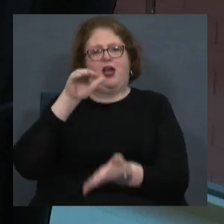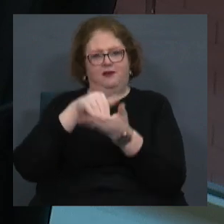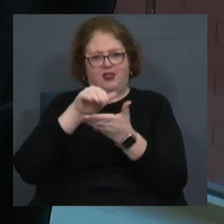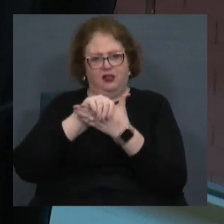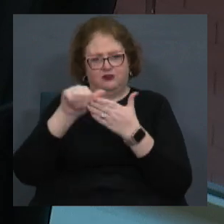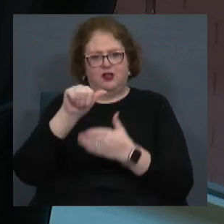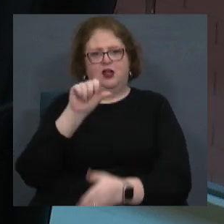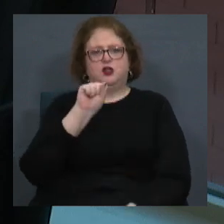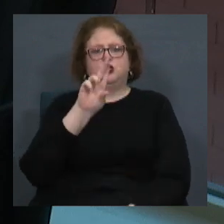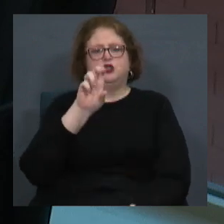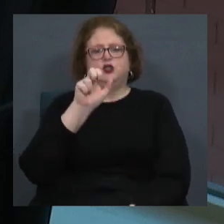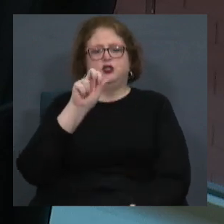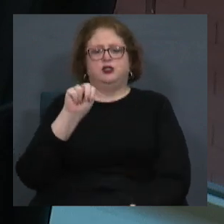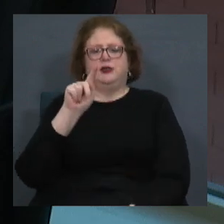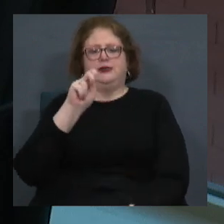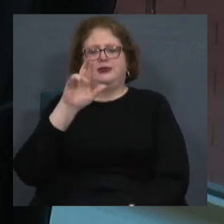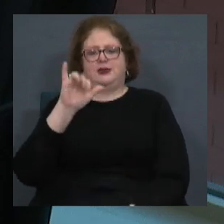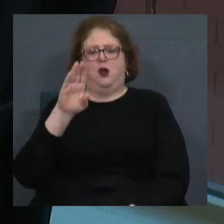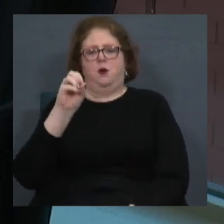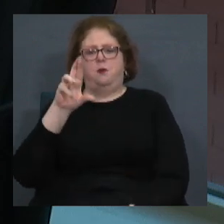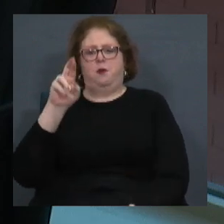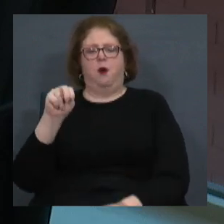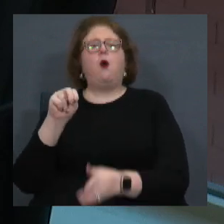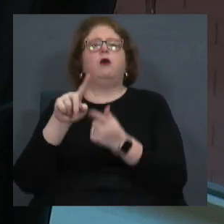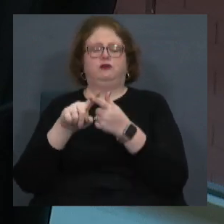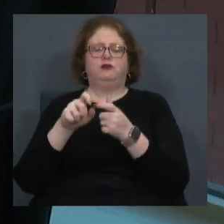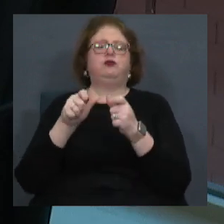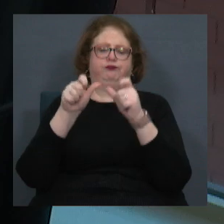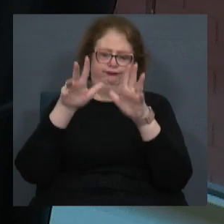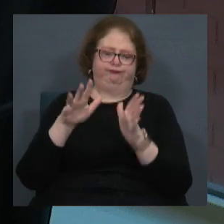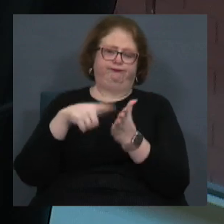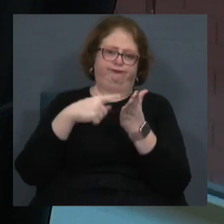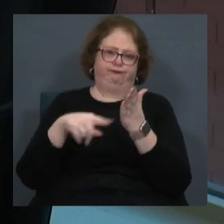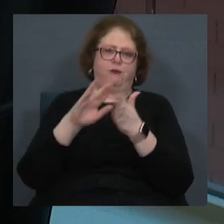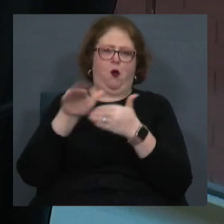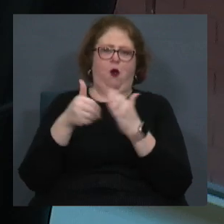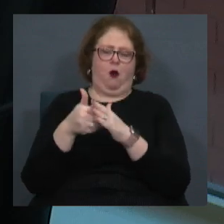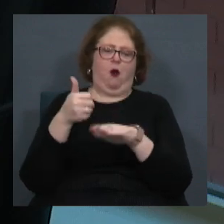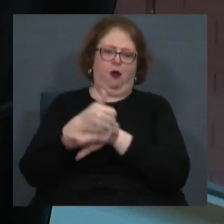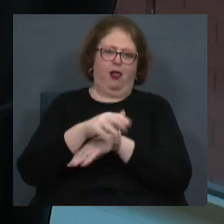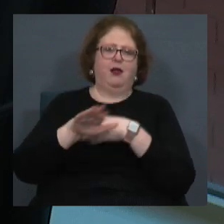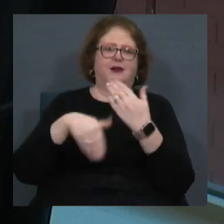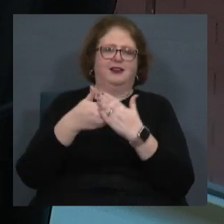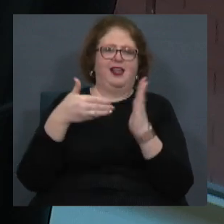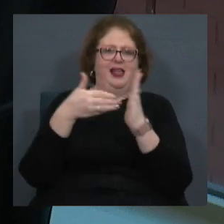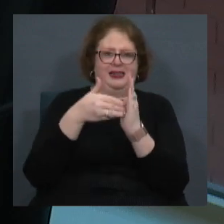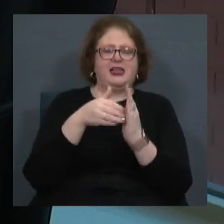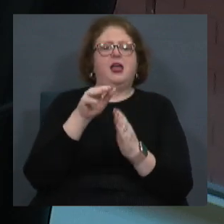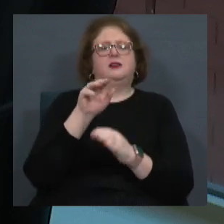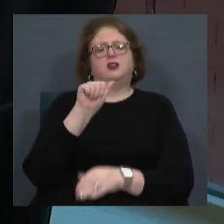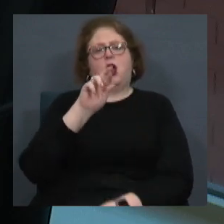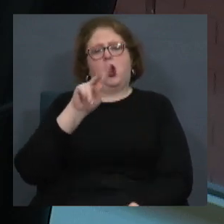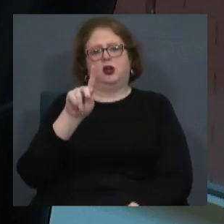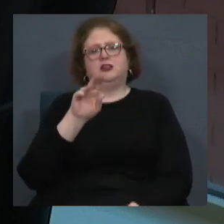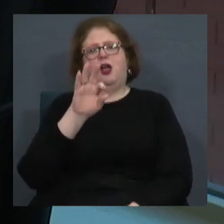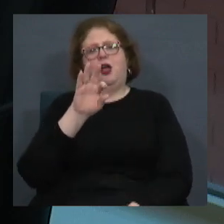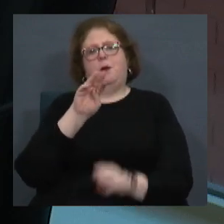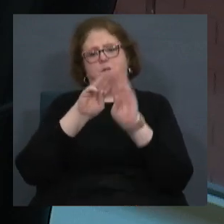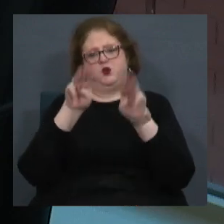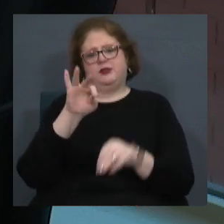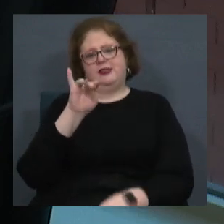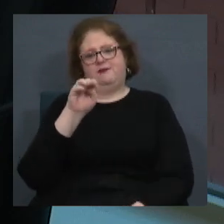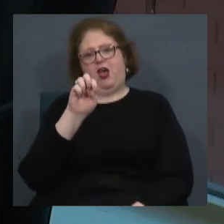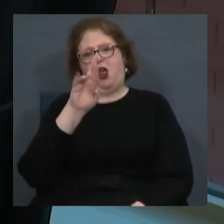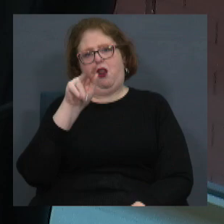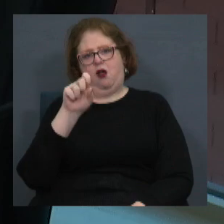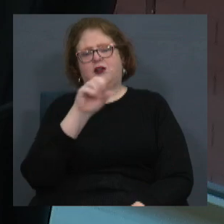Terry Bourne to resolve all claims against the city of Little Rock, Arkansas Museum of Fine Arts and the Arkansas Arts Center